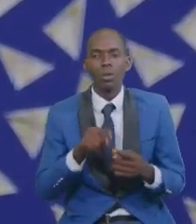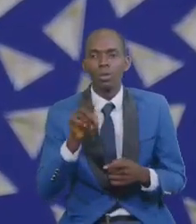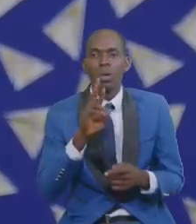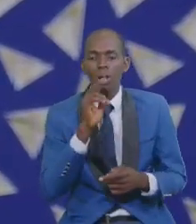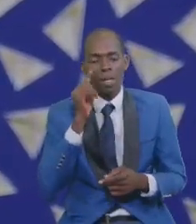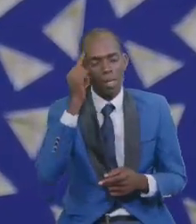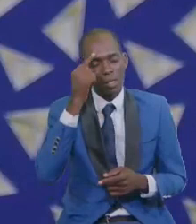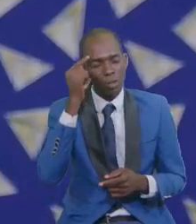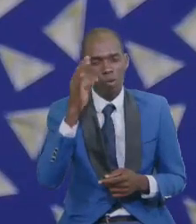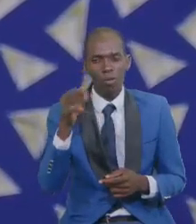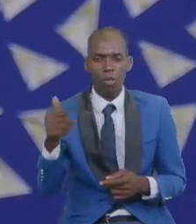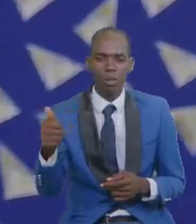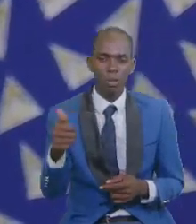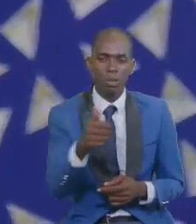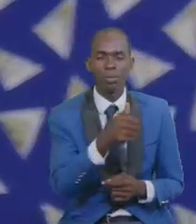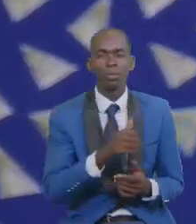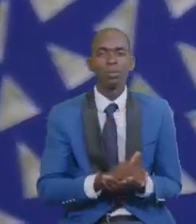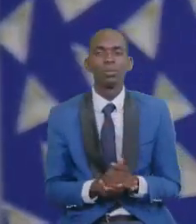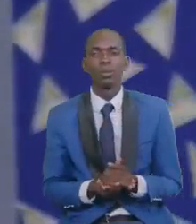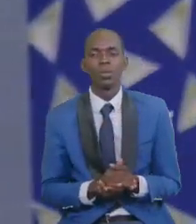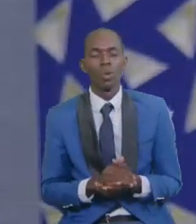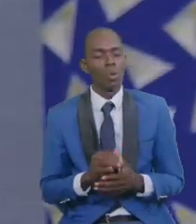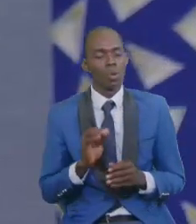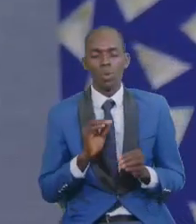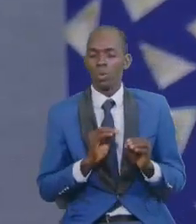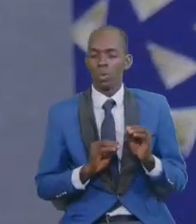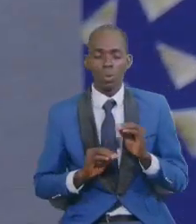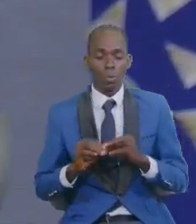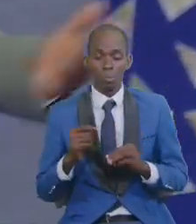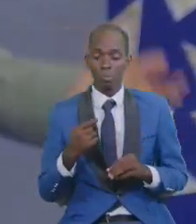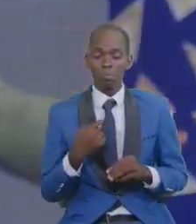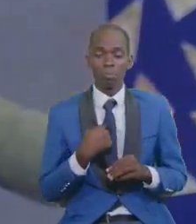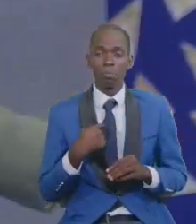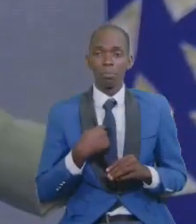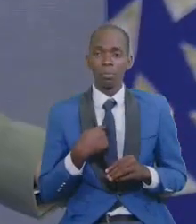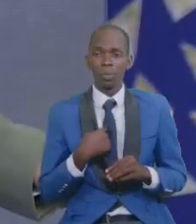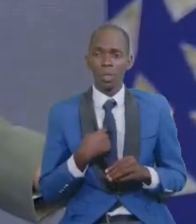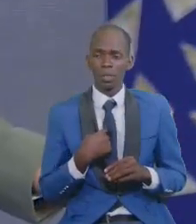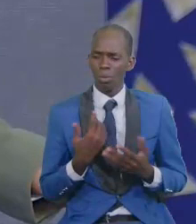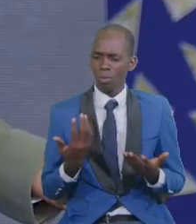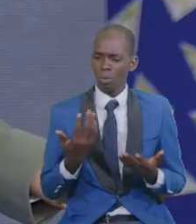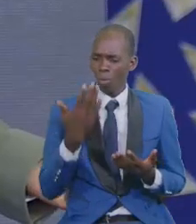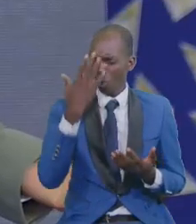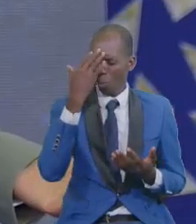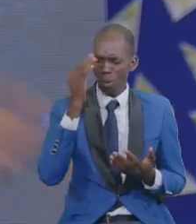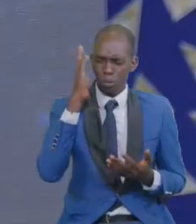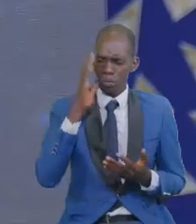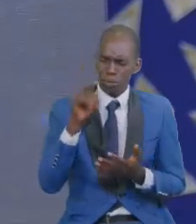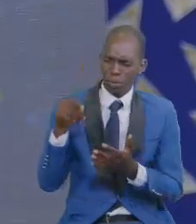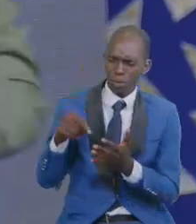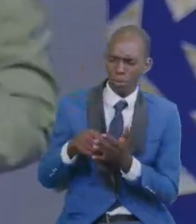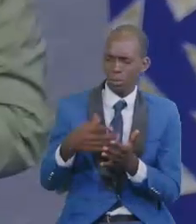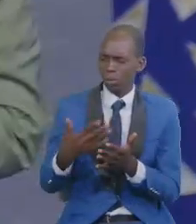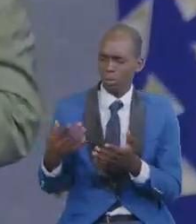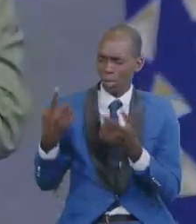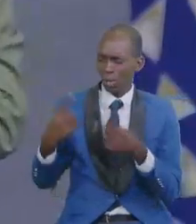yourself, oh me. Why should this happen to me? Why